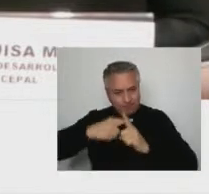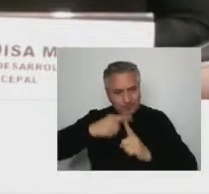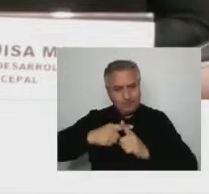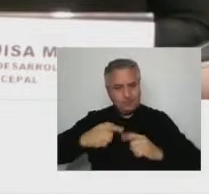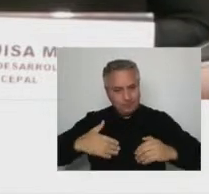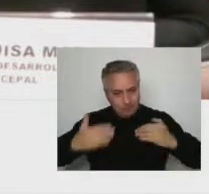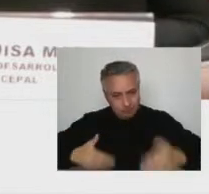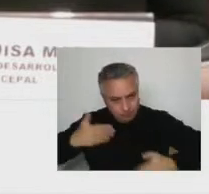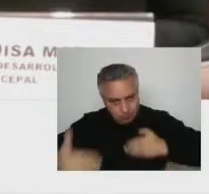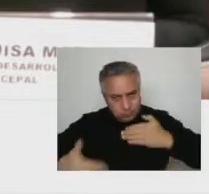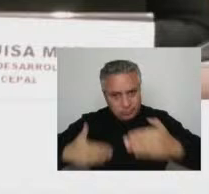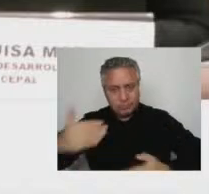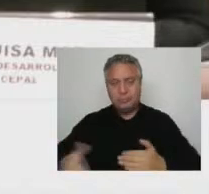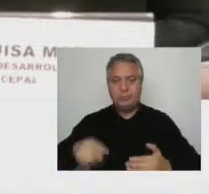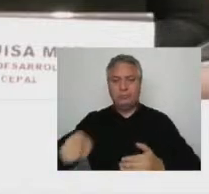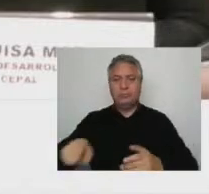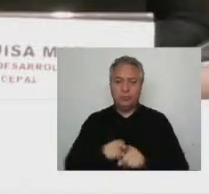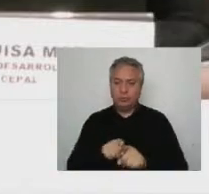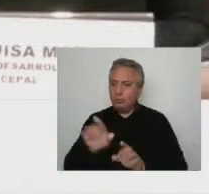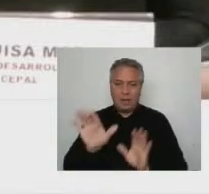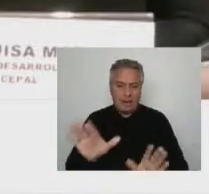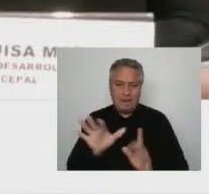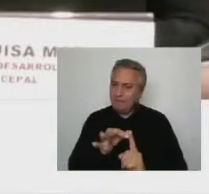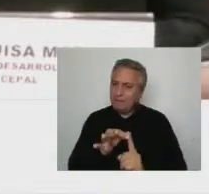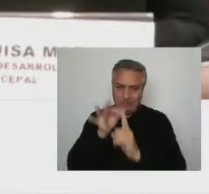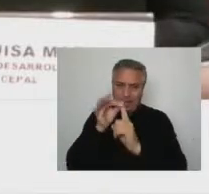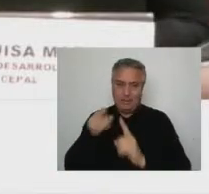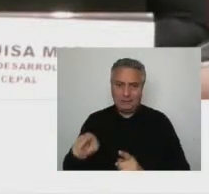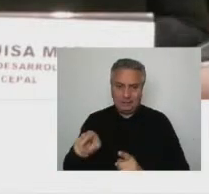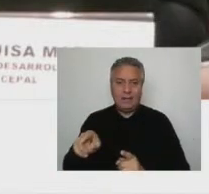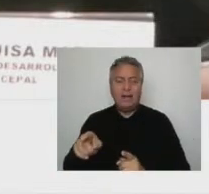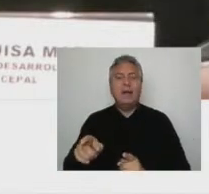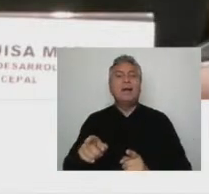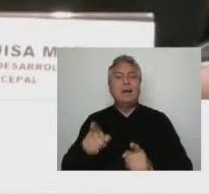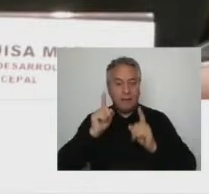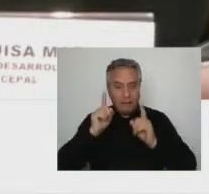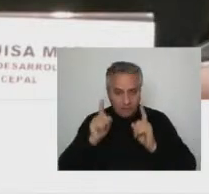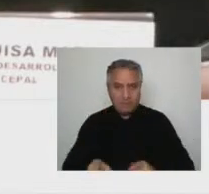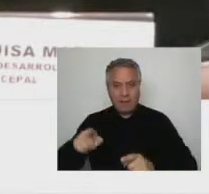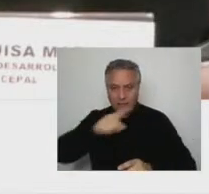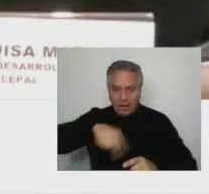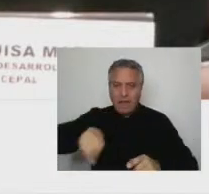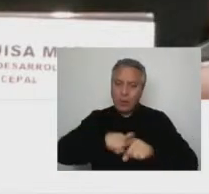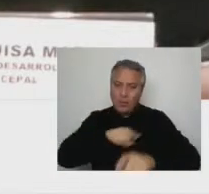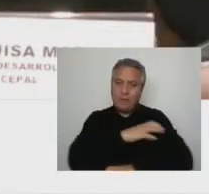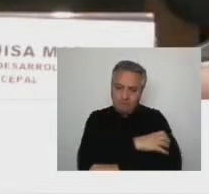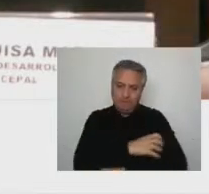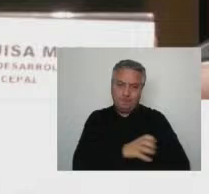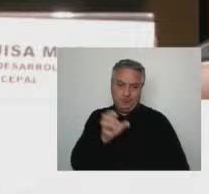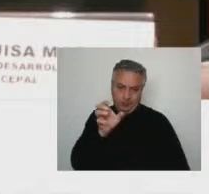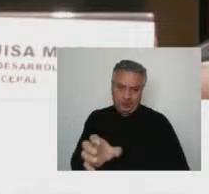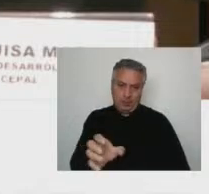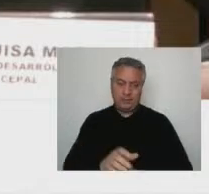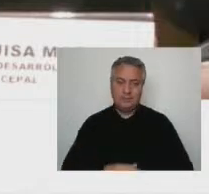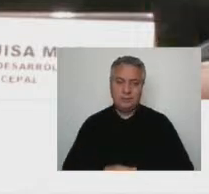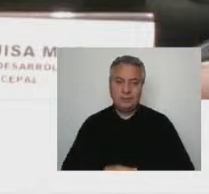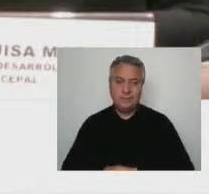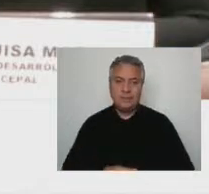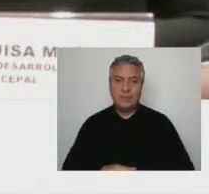resilient health systems, considering the different dimensions involved in these reforms. Now, in that